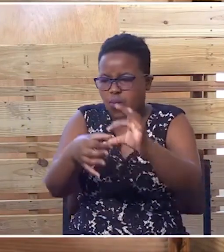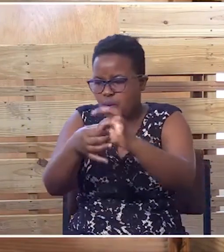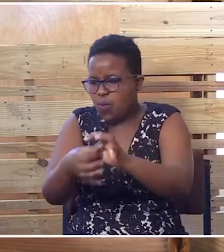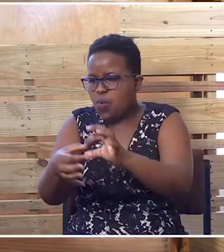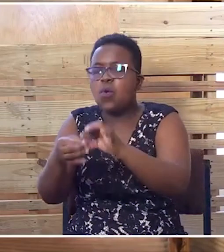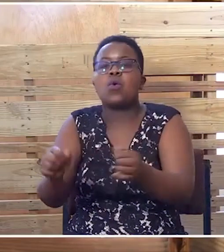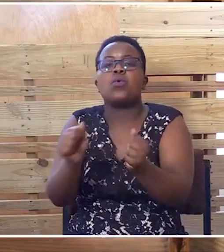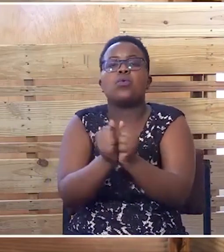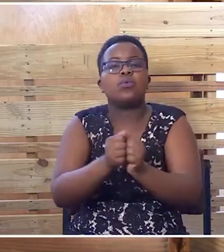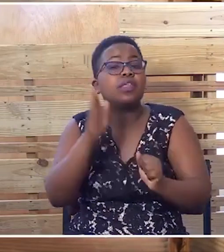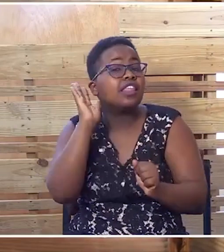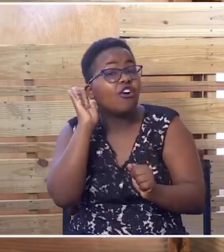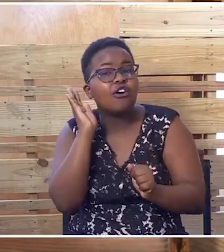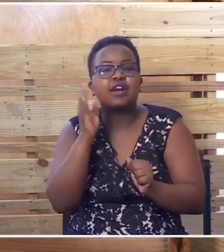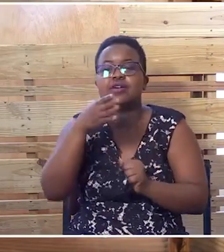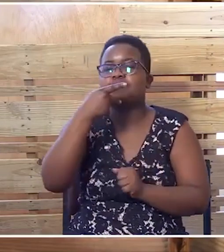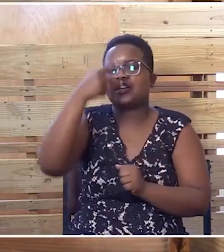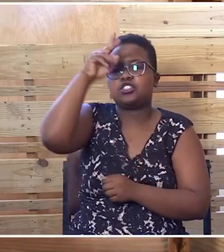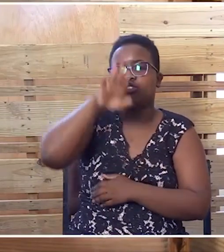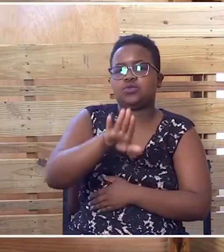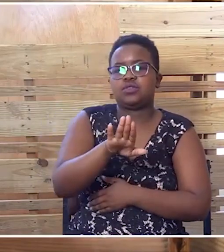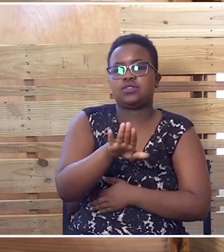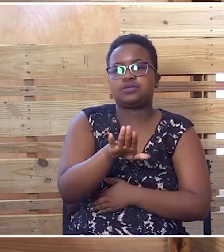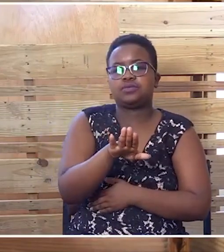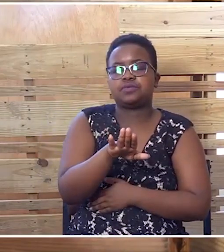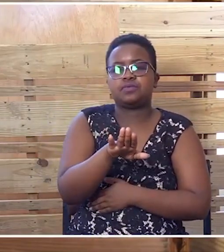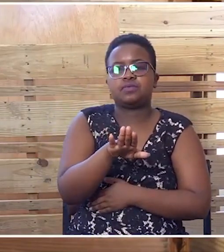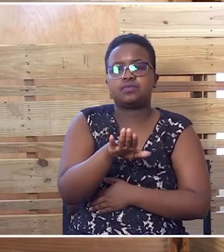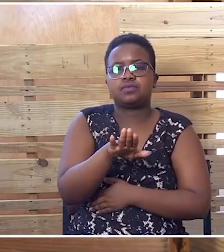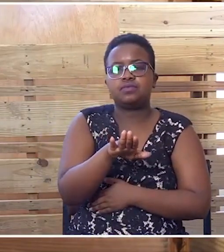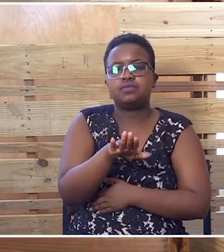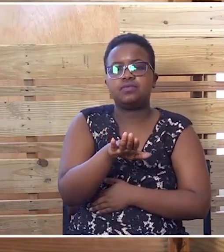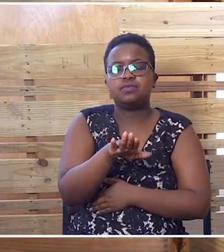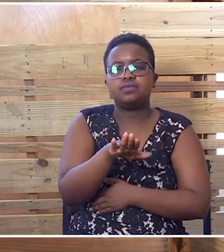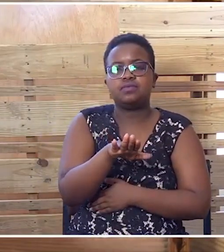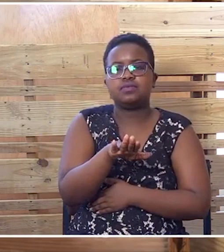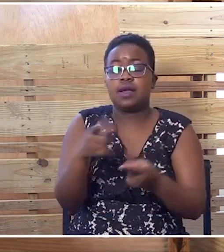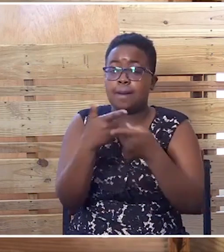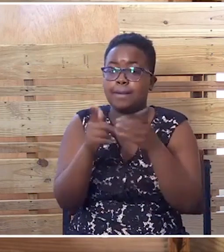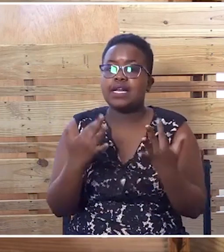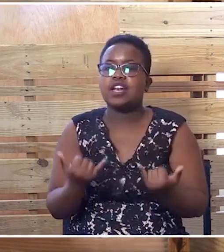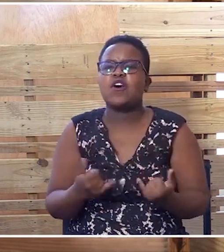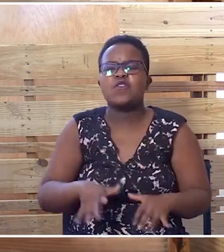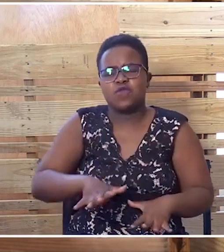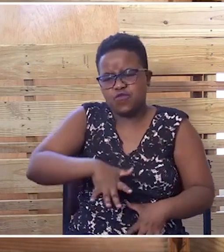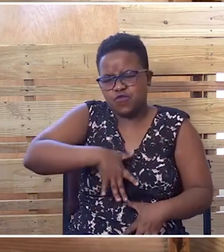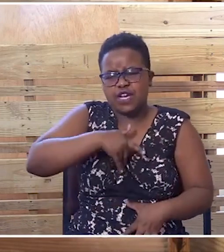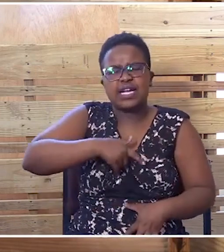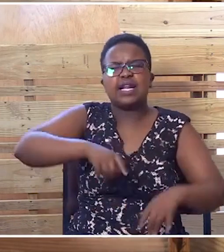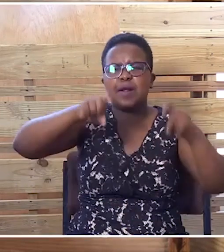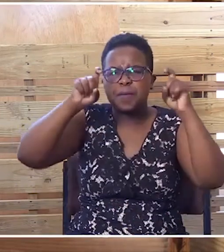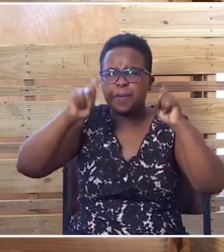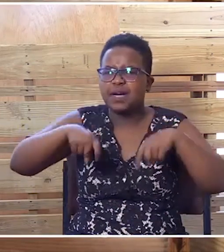honoring your parents. God would have done that without your parents, but he felt necessary